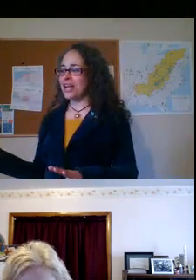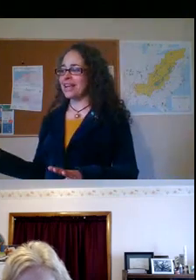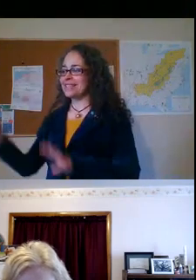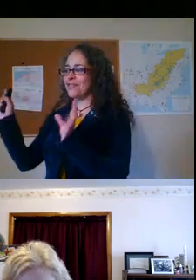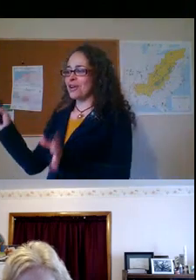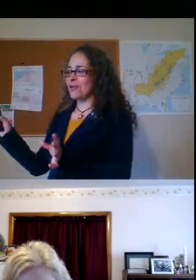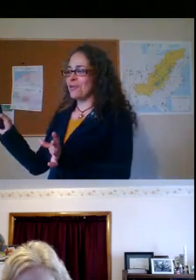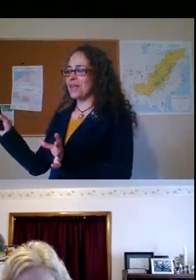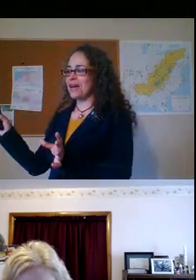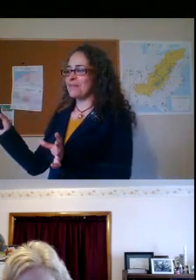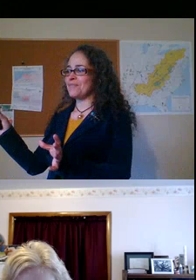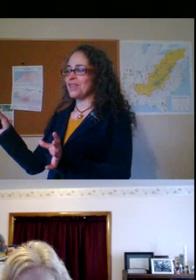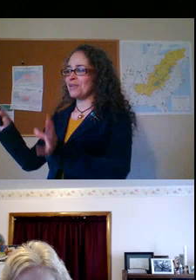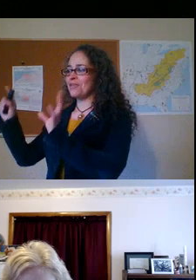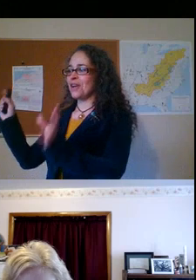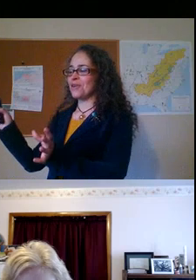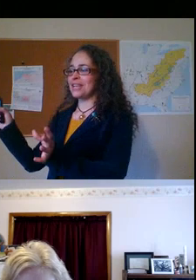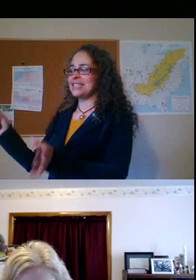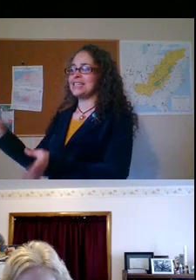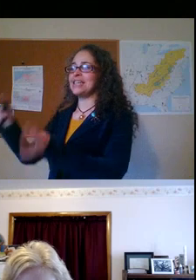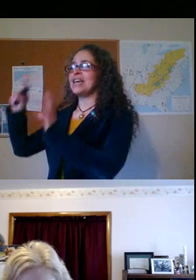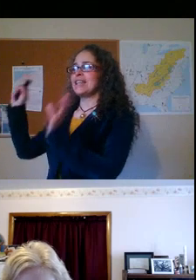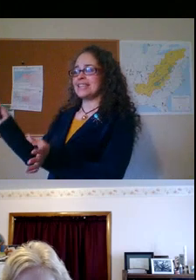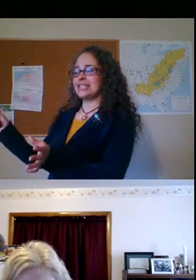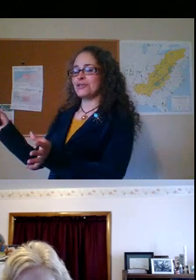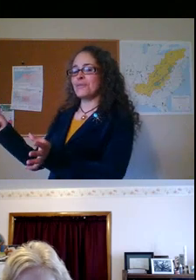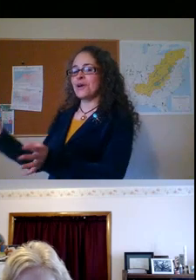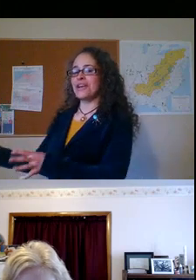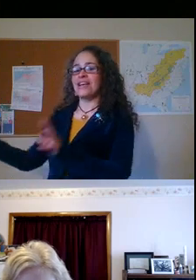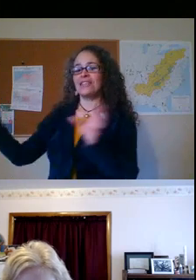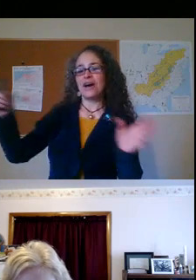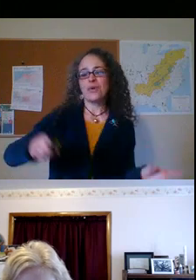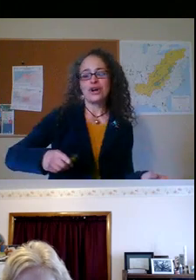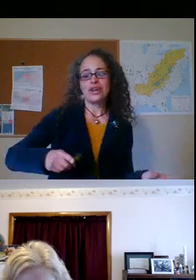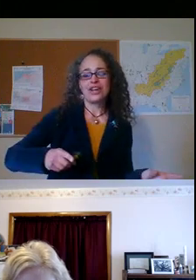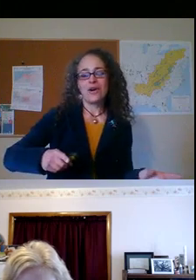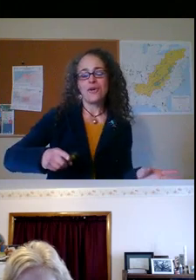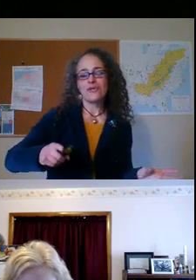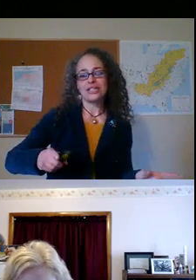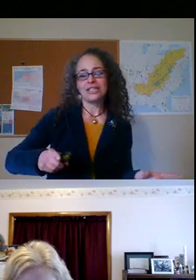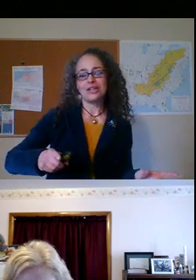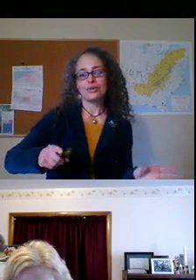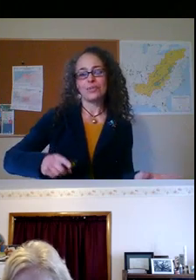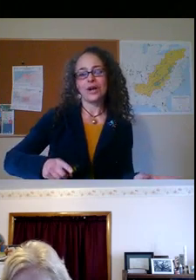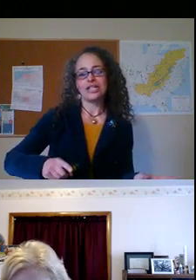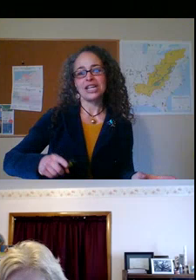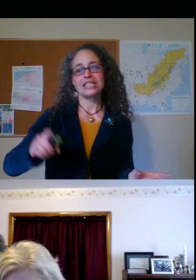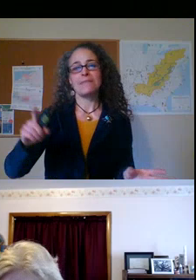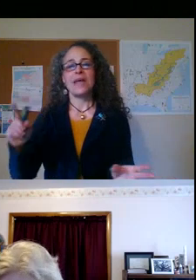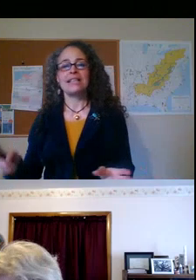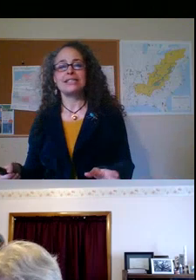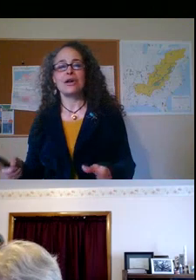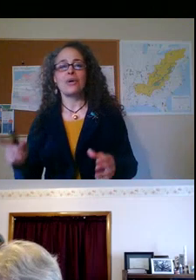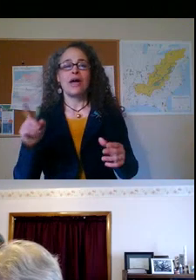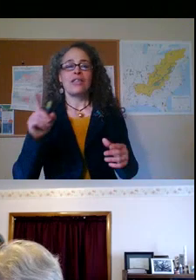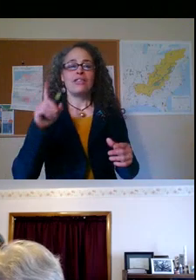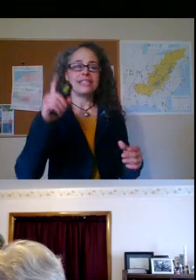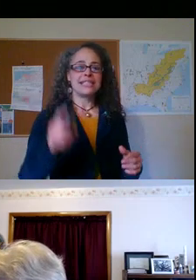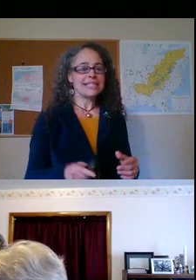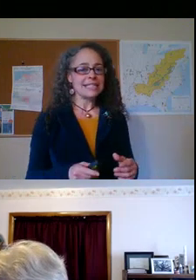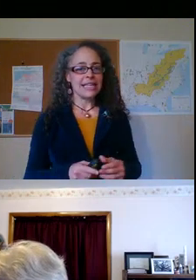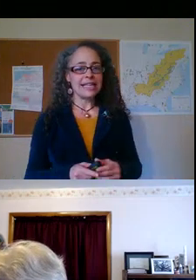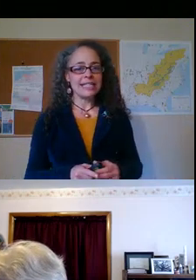third party. It's federal, a federal entity. That's a third party that would oversee your project. And